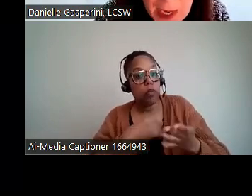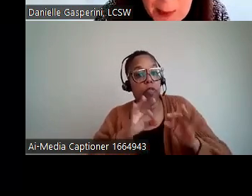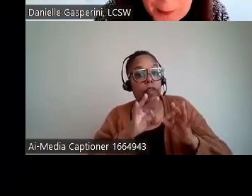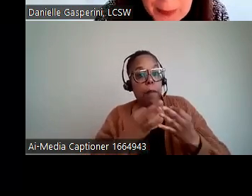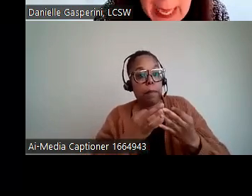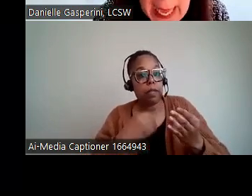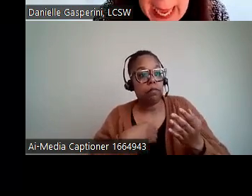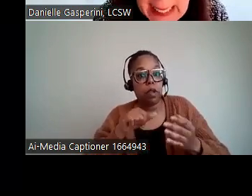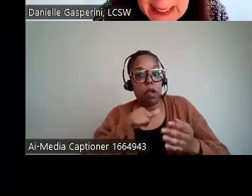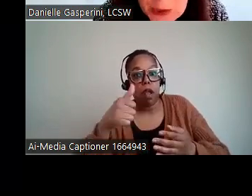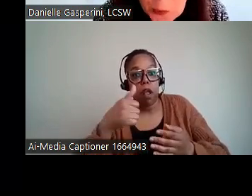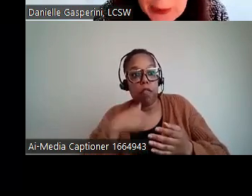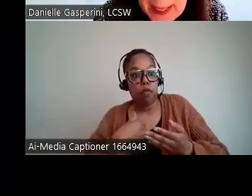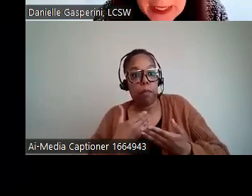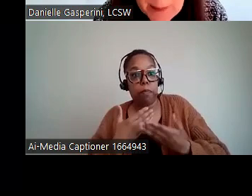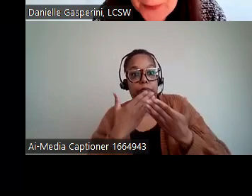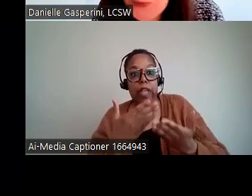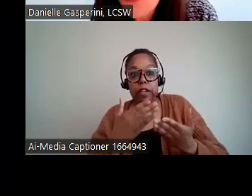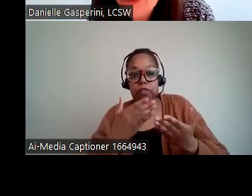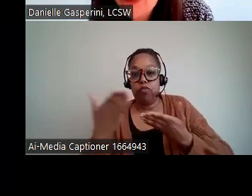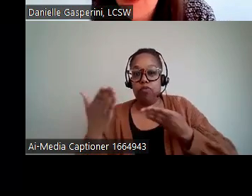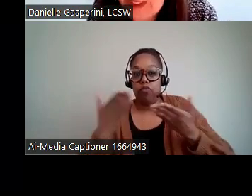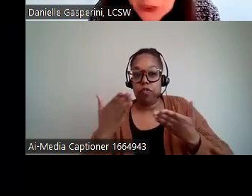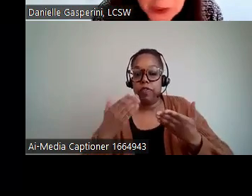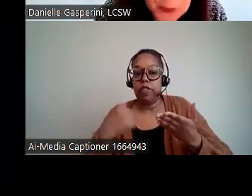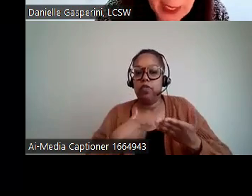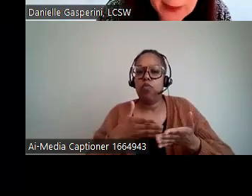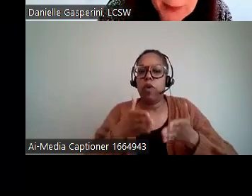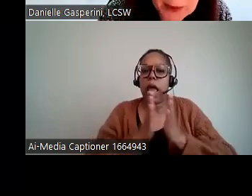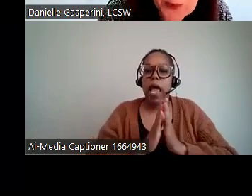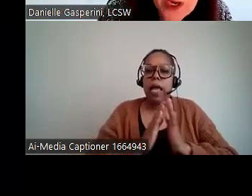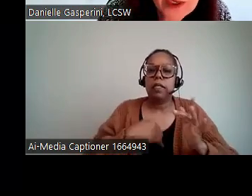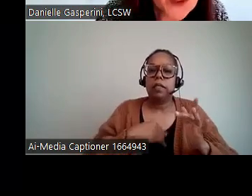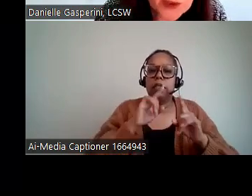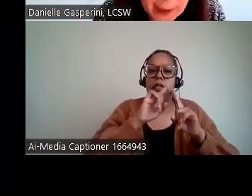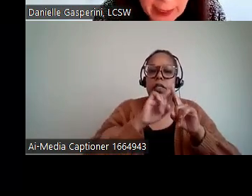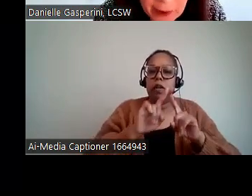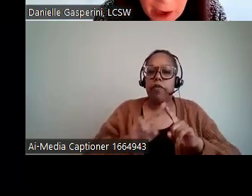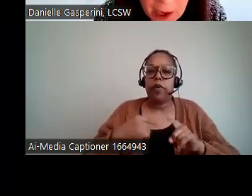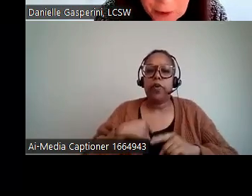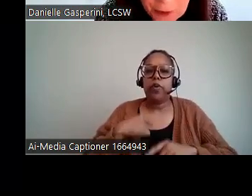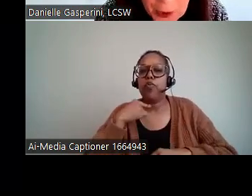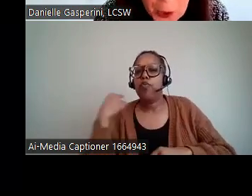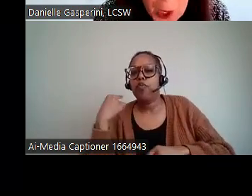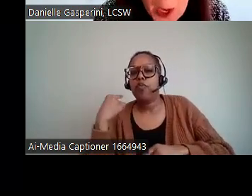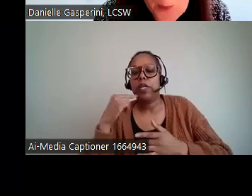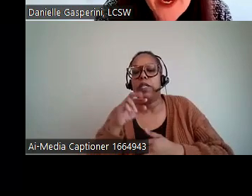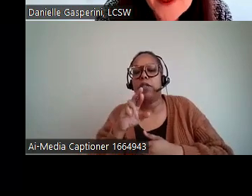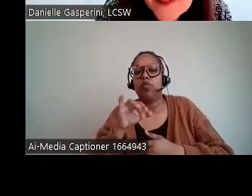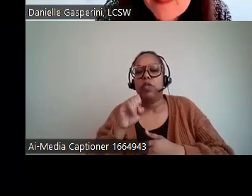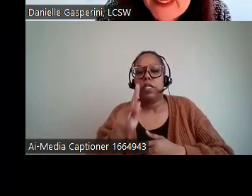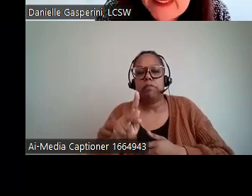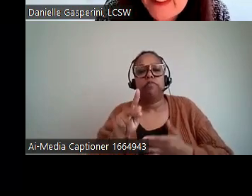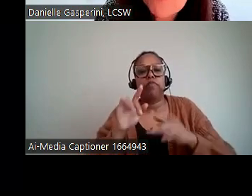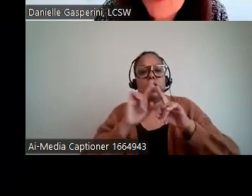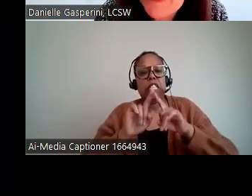providers. And we ask about new risk factors. We ask about progress or lack thereof, what else